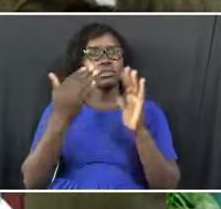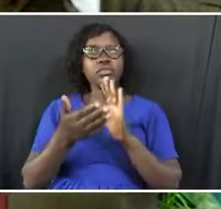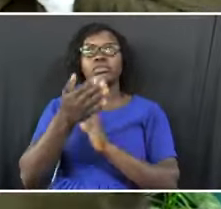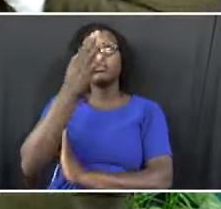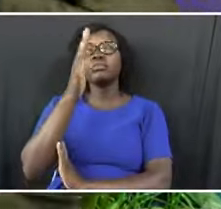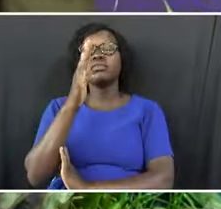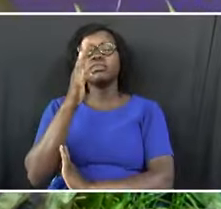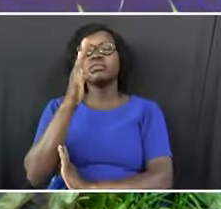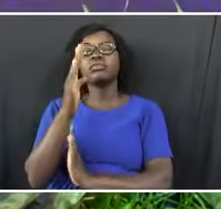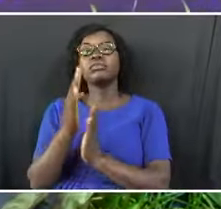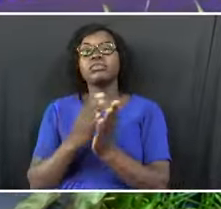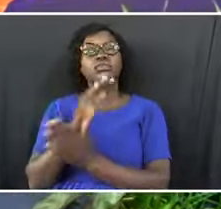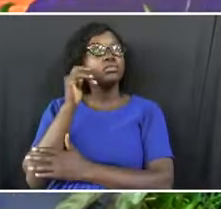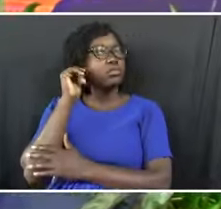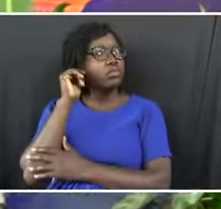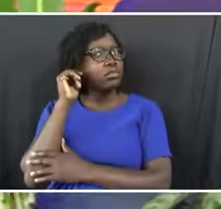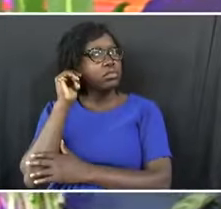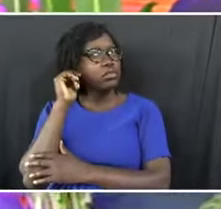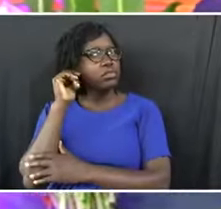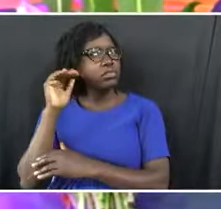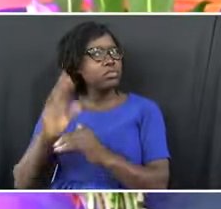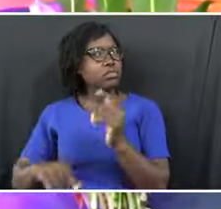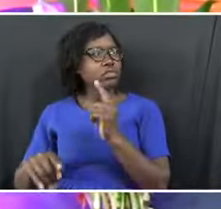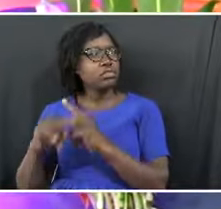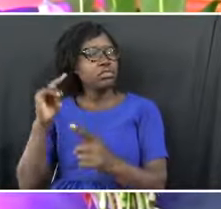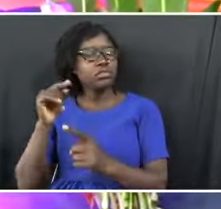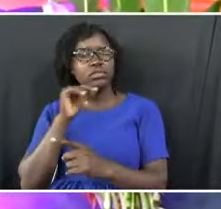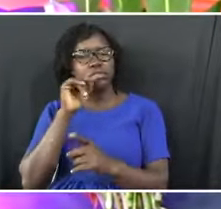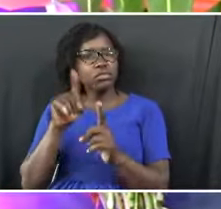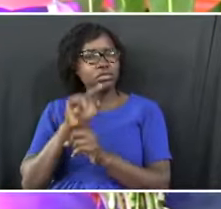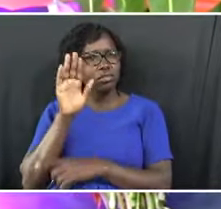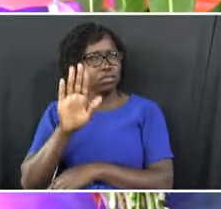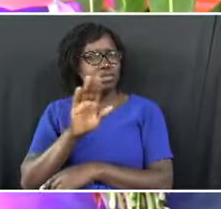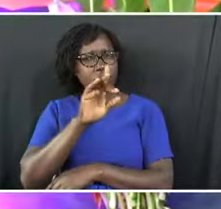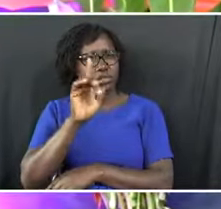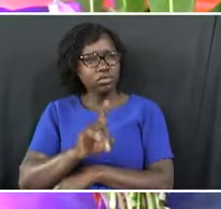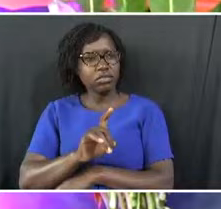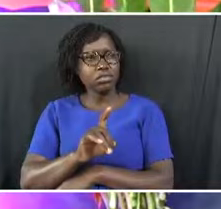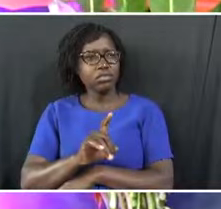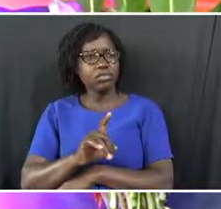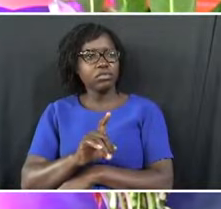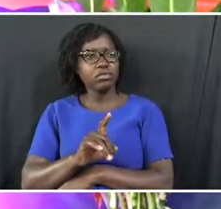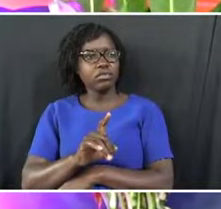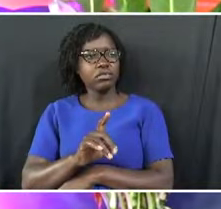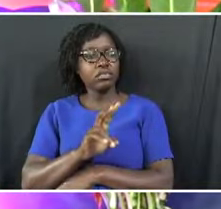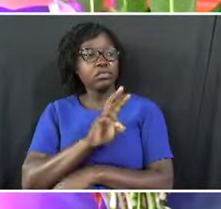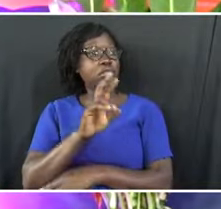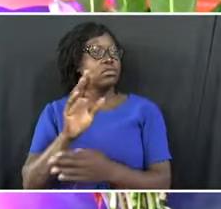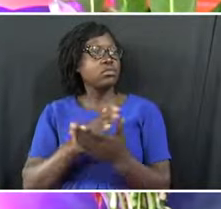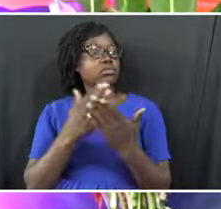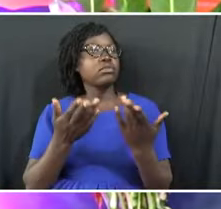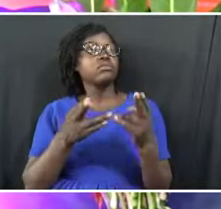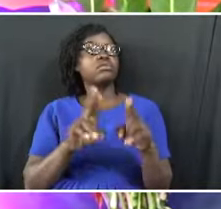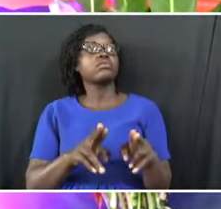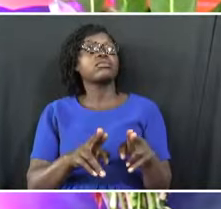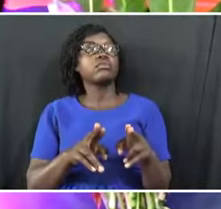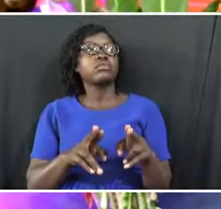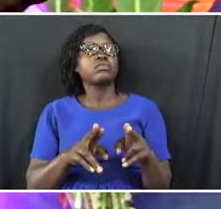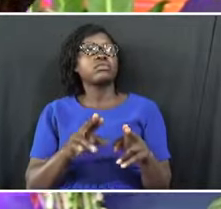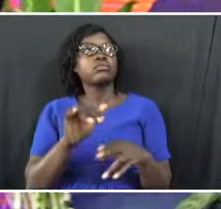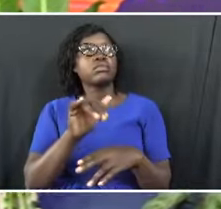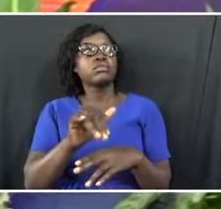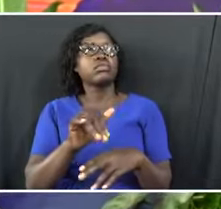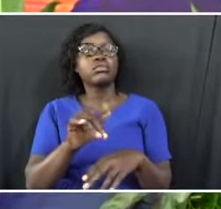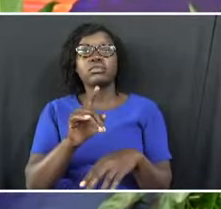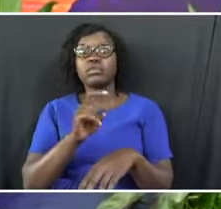God through obedience than killing your brother Apple? I'm seeing something happening here, that